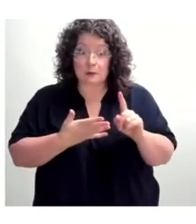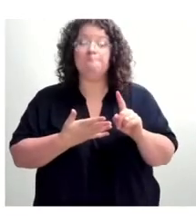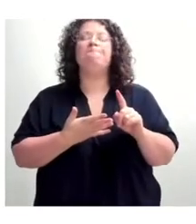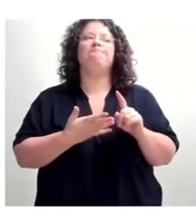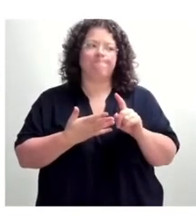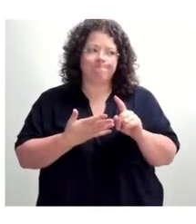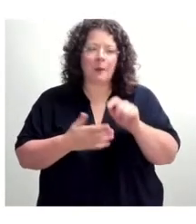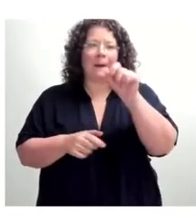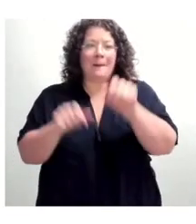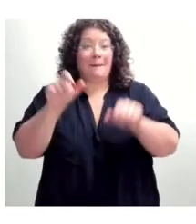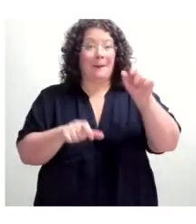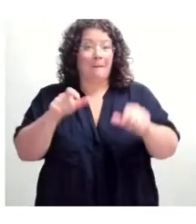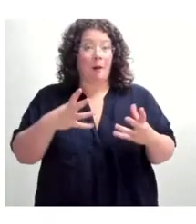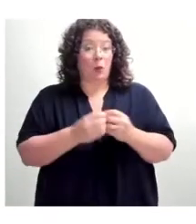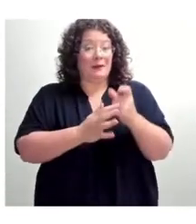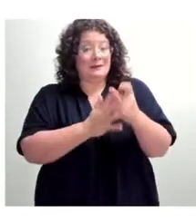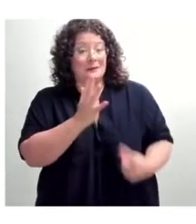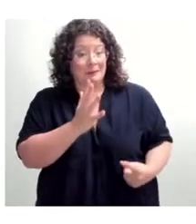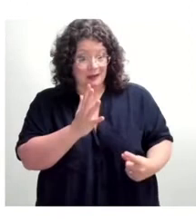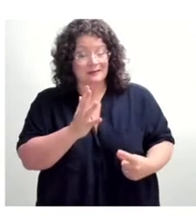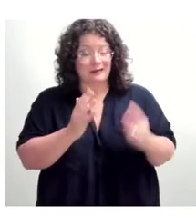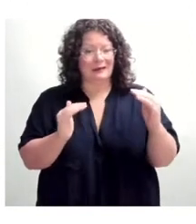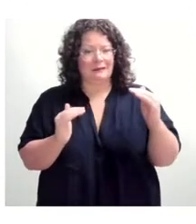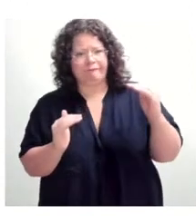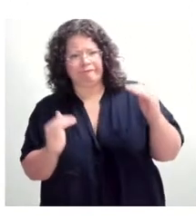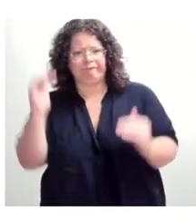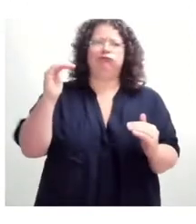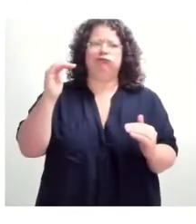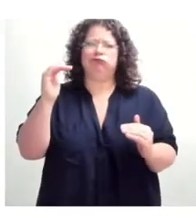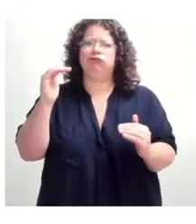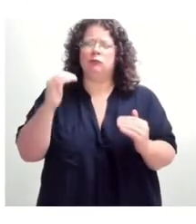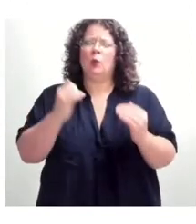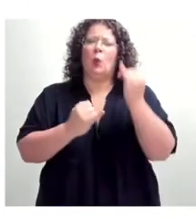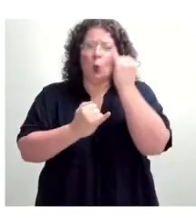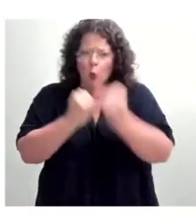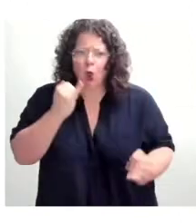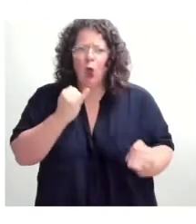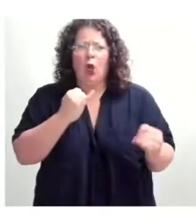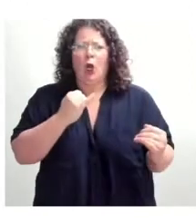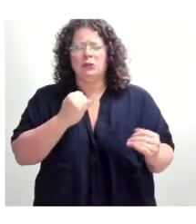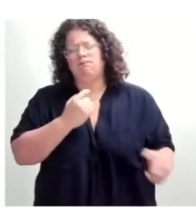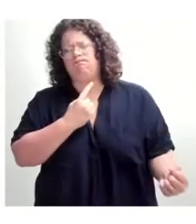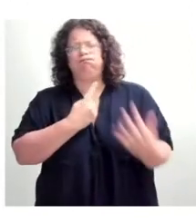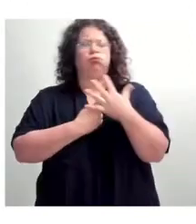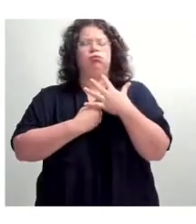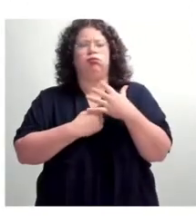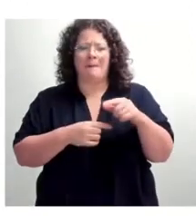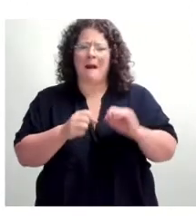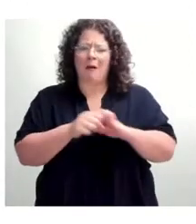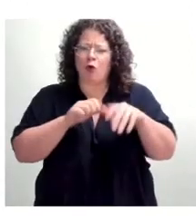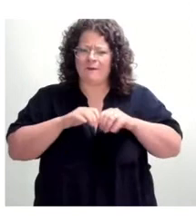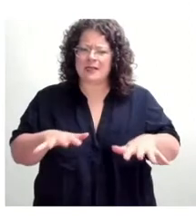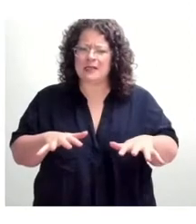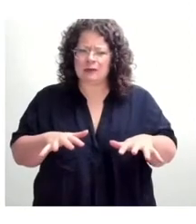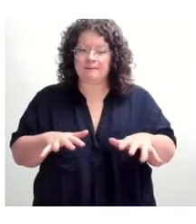in 7 without disabilities. Mm-hmm. So I do think it's worth recognizing that these are very challenging times for people with disabilities.